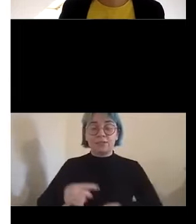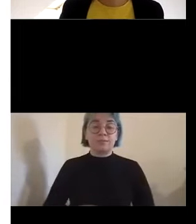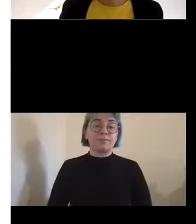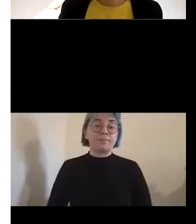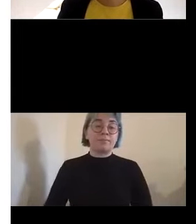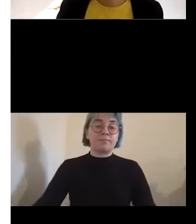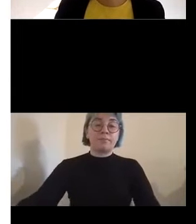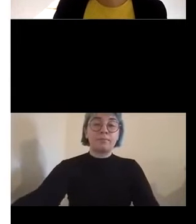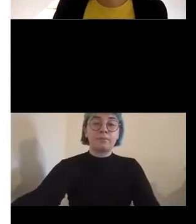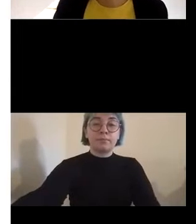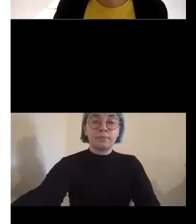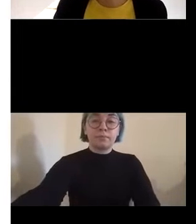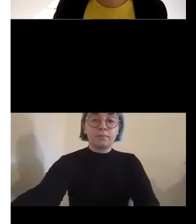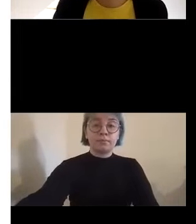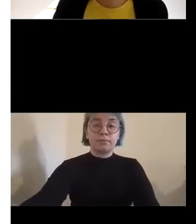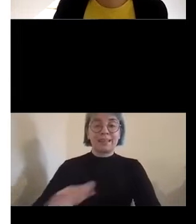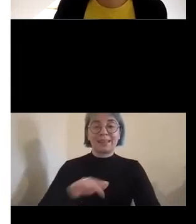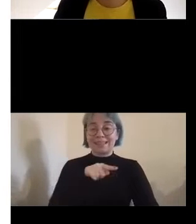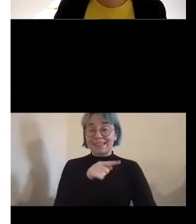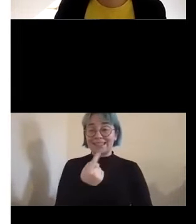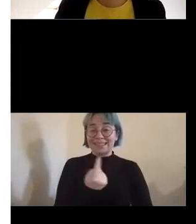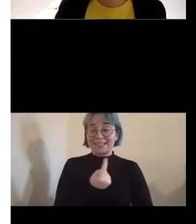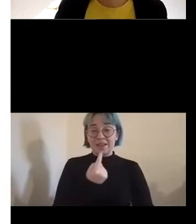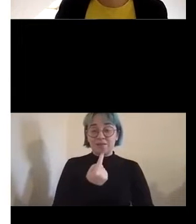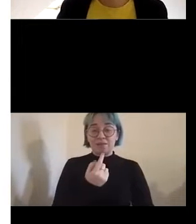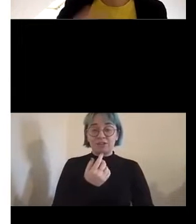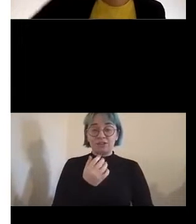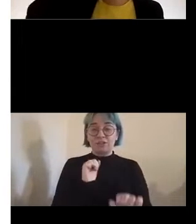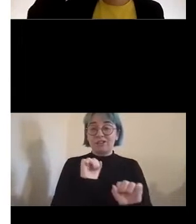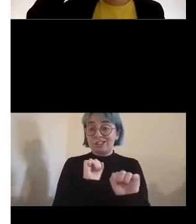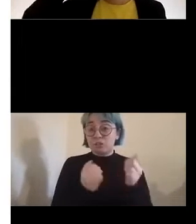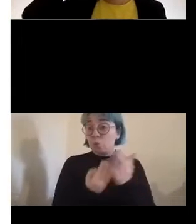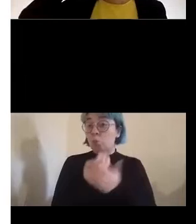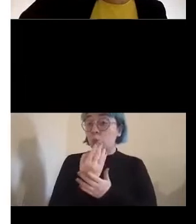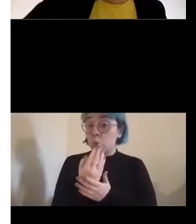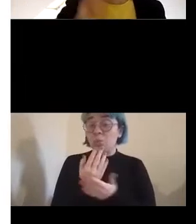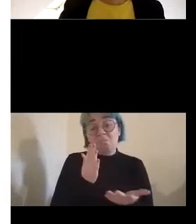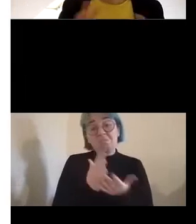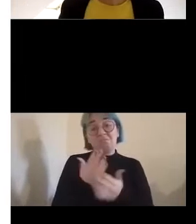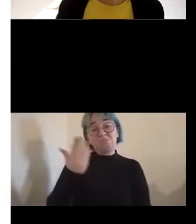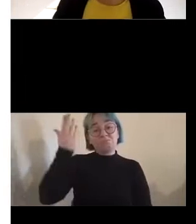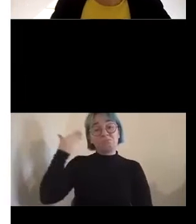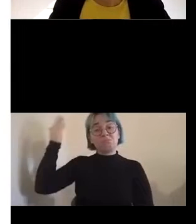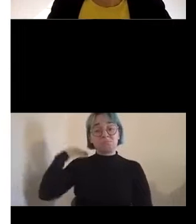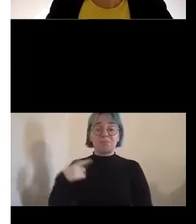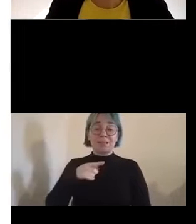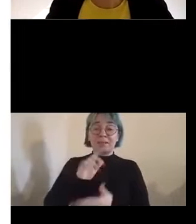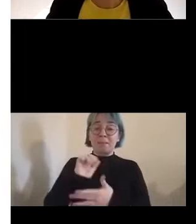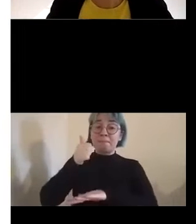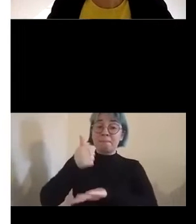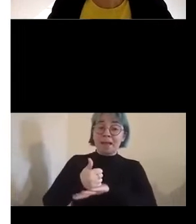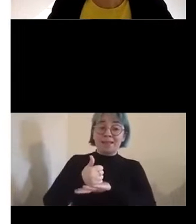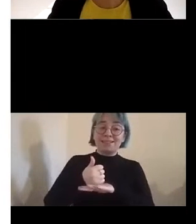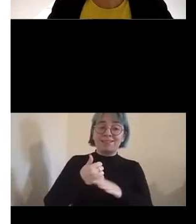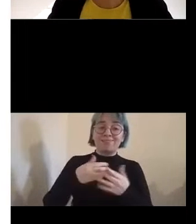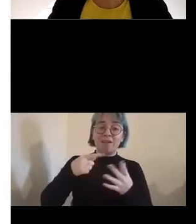although this institute in itself is not entirely new. But so it is based in the Article 7